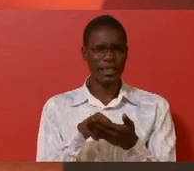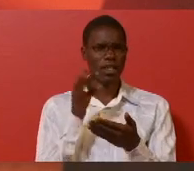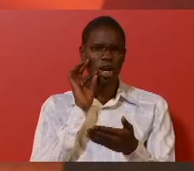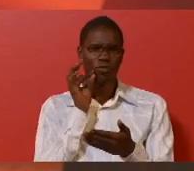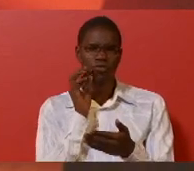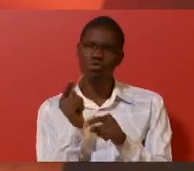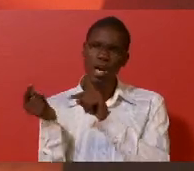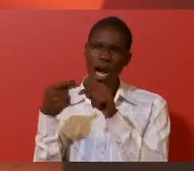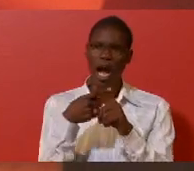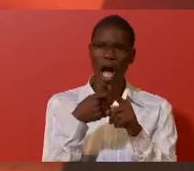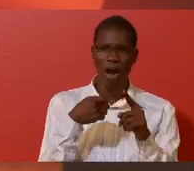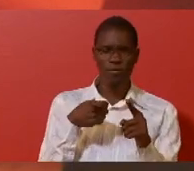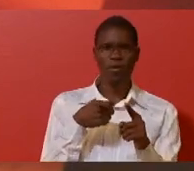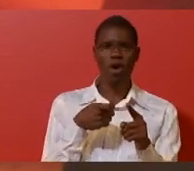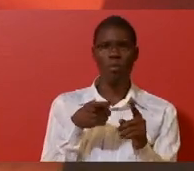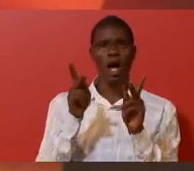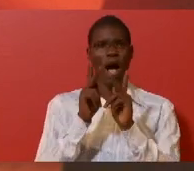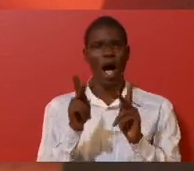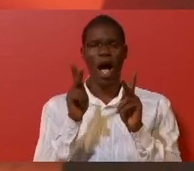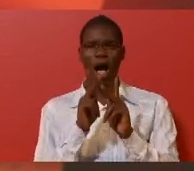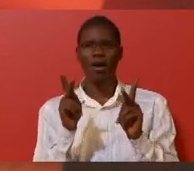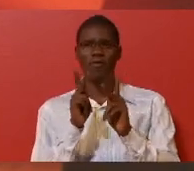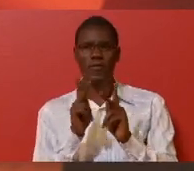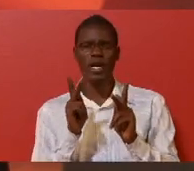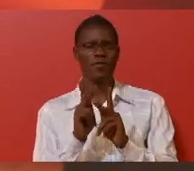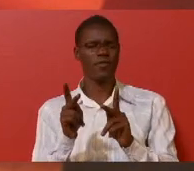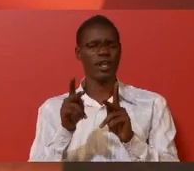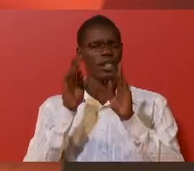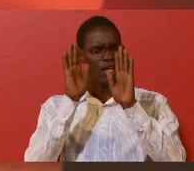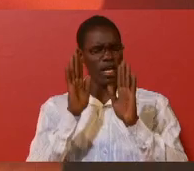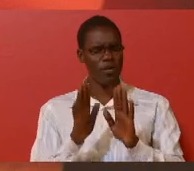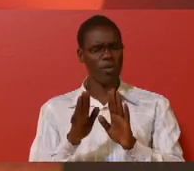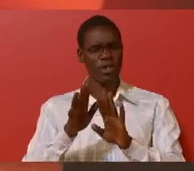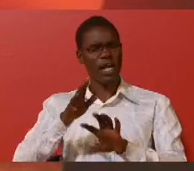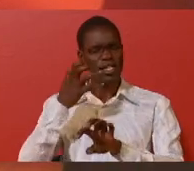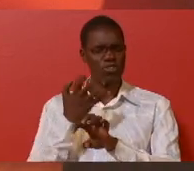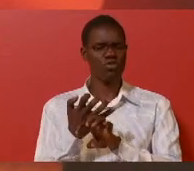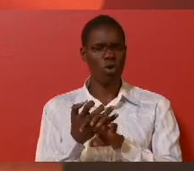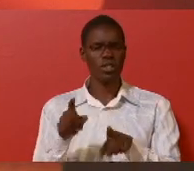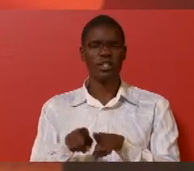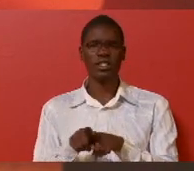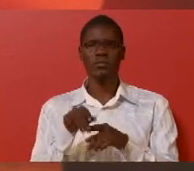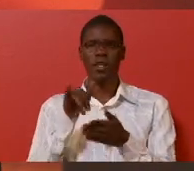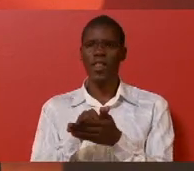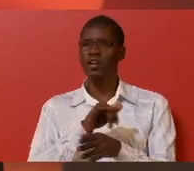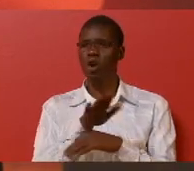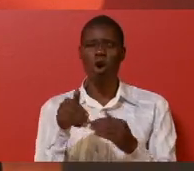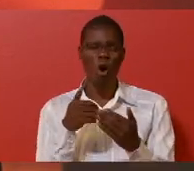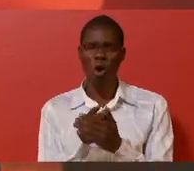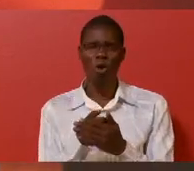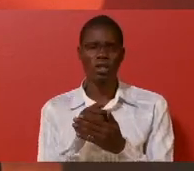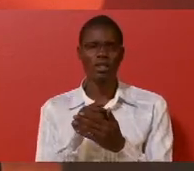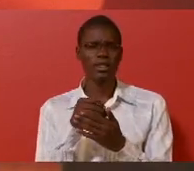would come from a very exquisite store, and all of the gifts that came from that store would